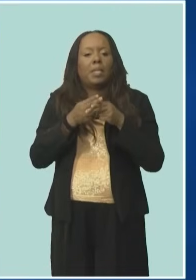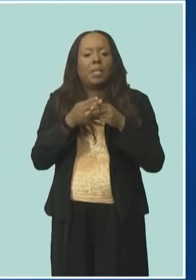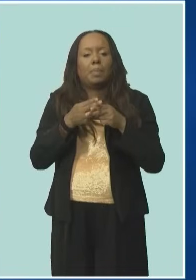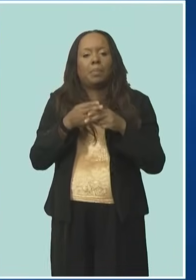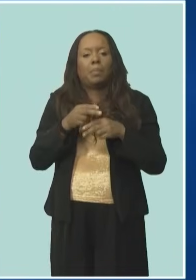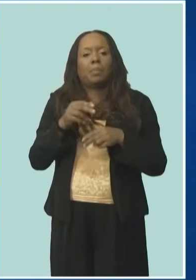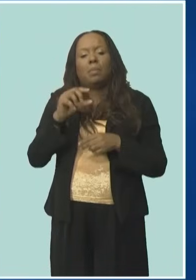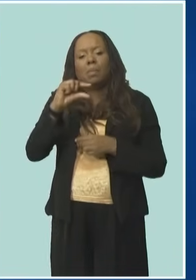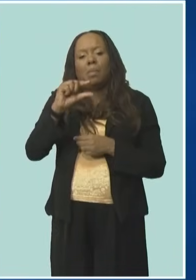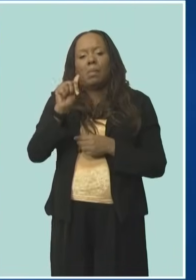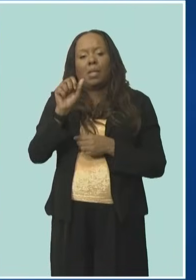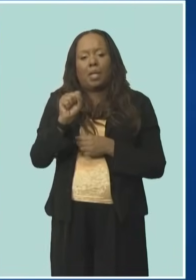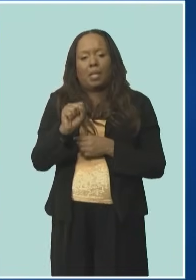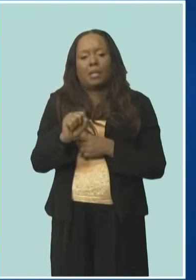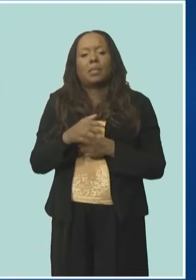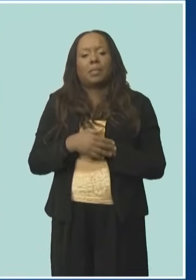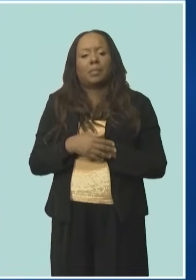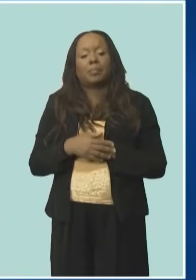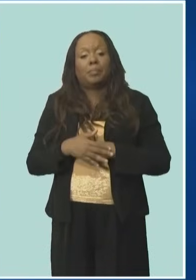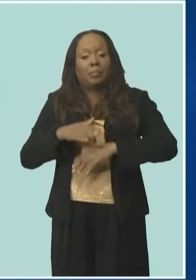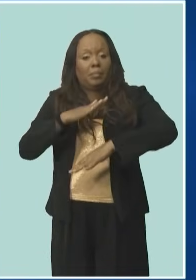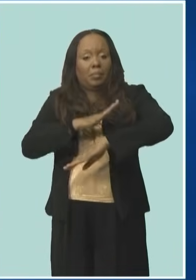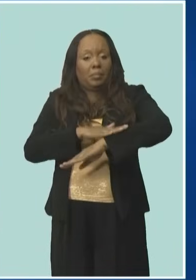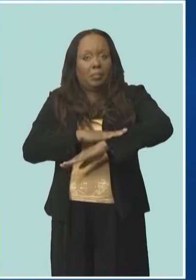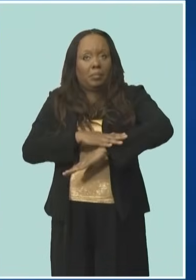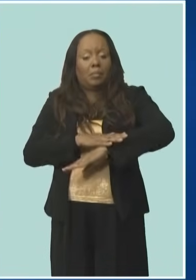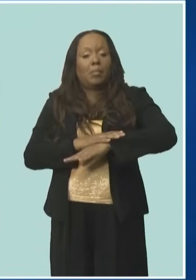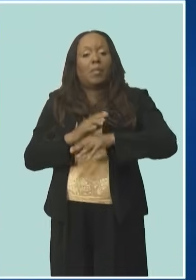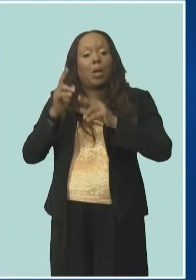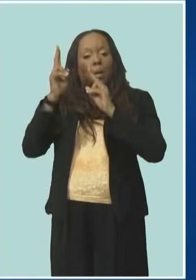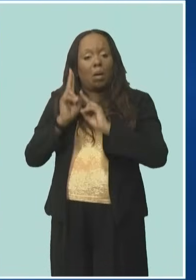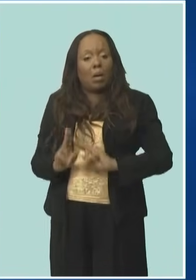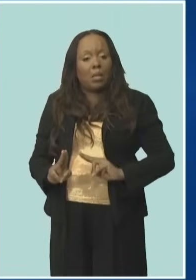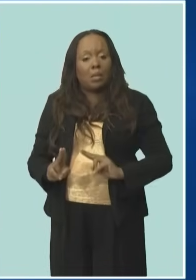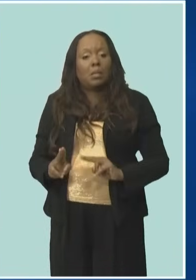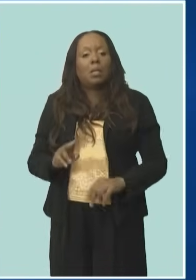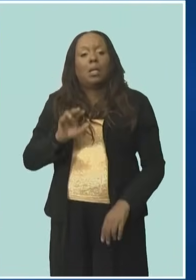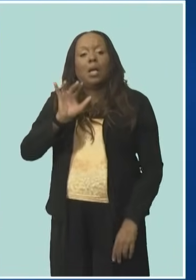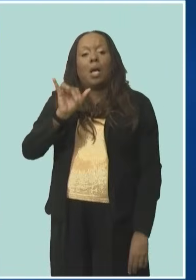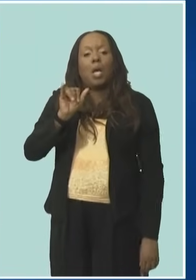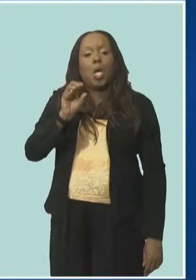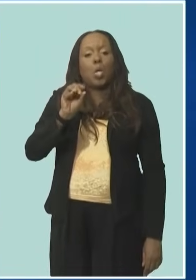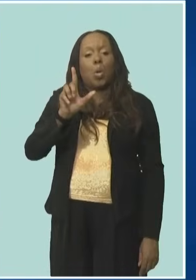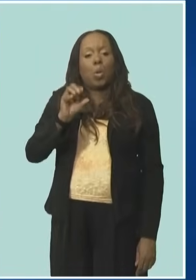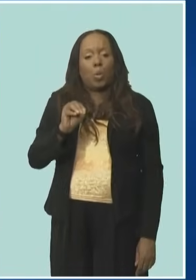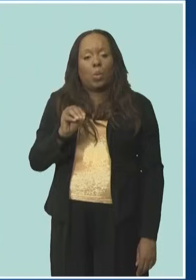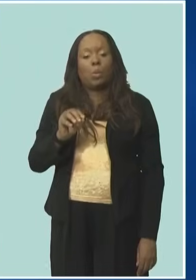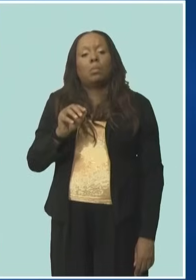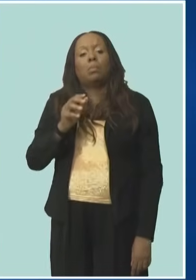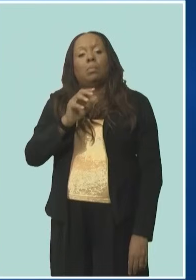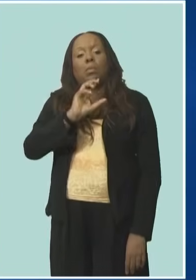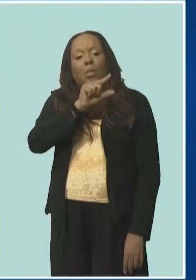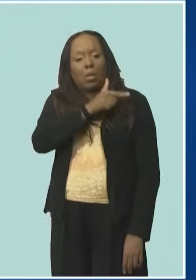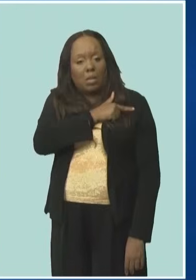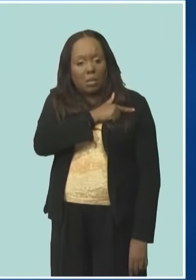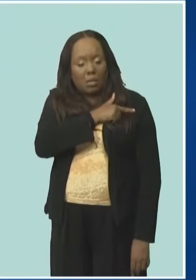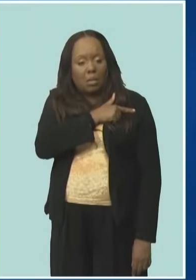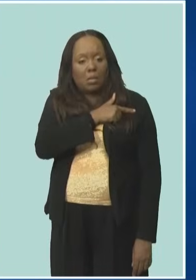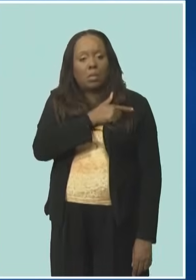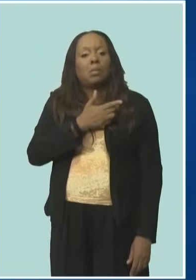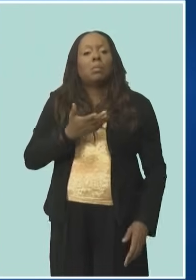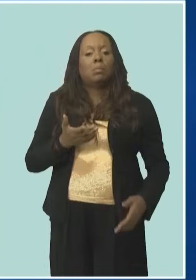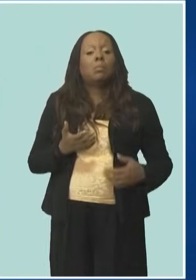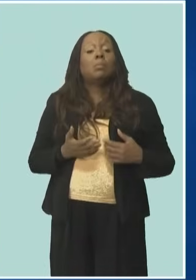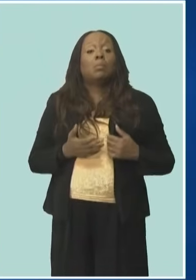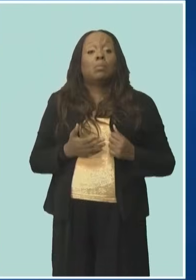separate tattoo on the same arm has the words honor, YOLO, and loyalty in a strategic pattern. Jordan is advised that he